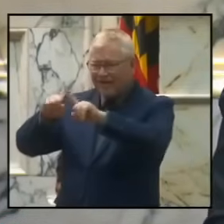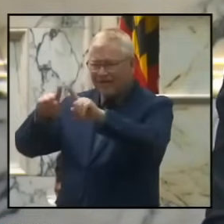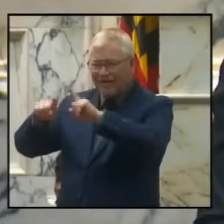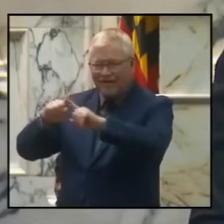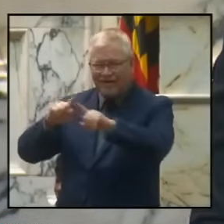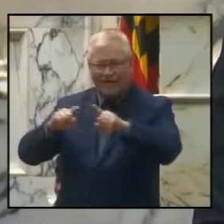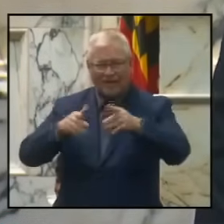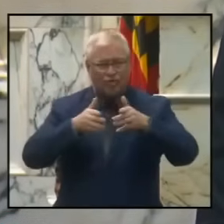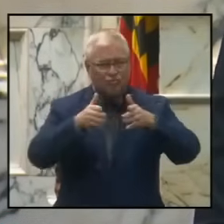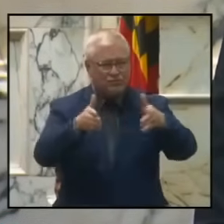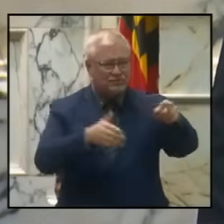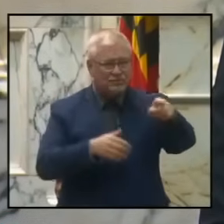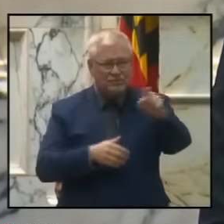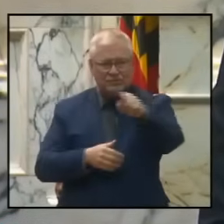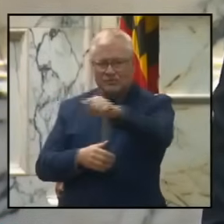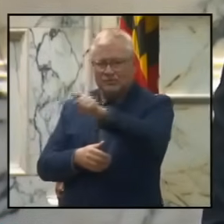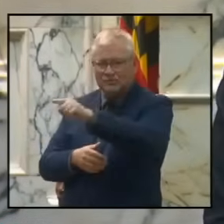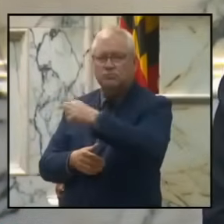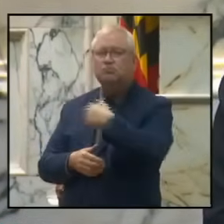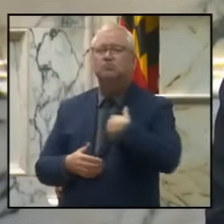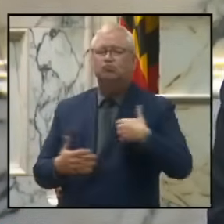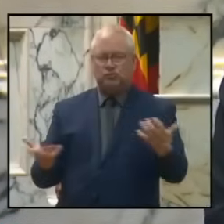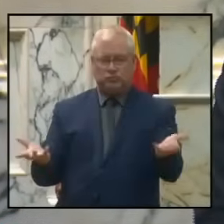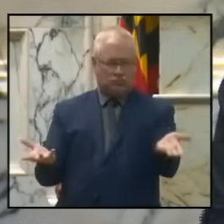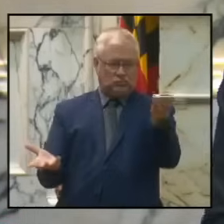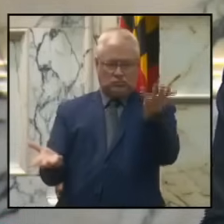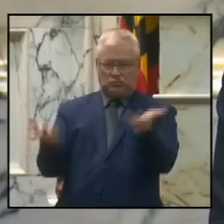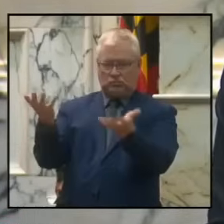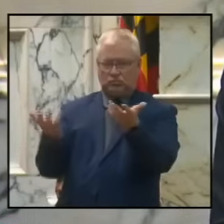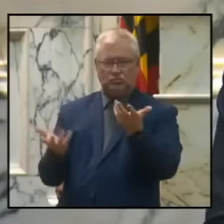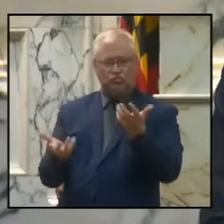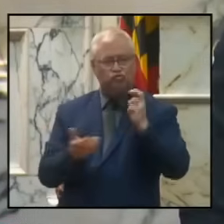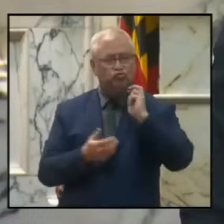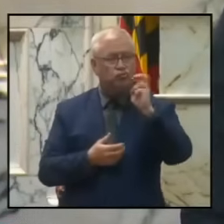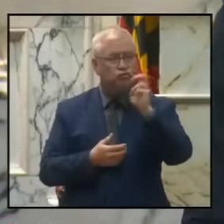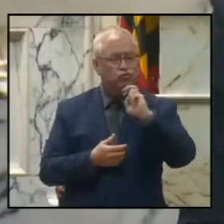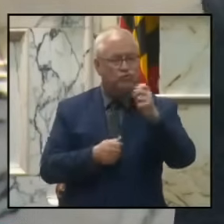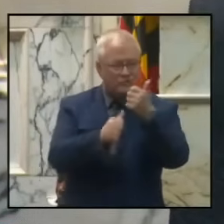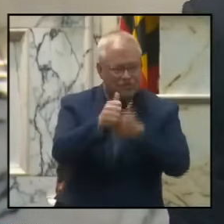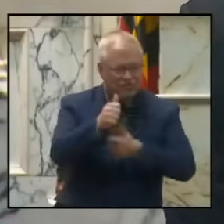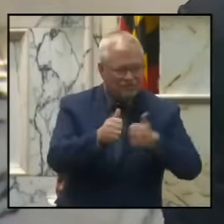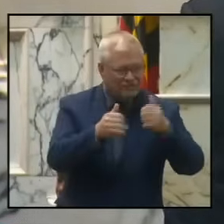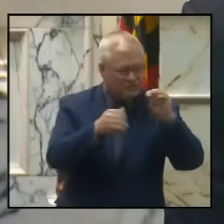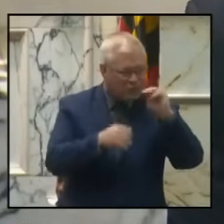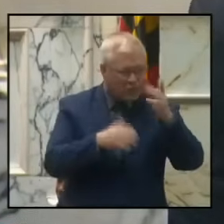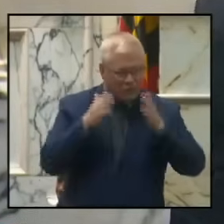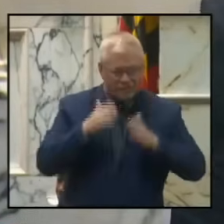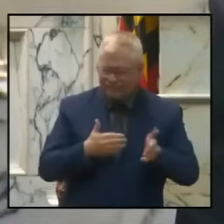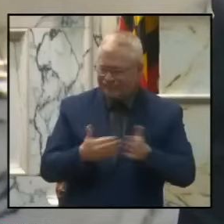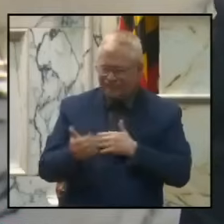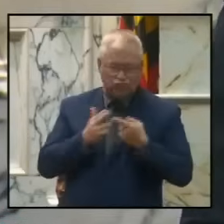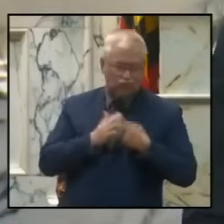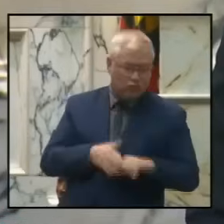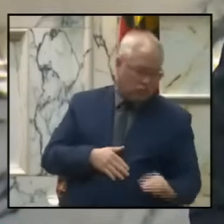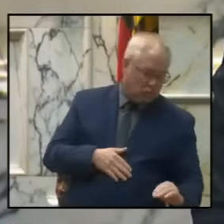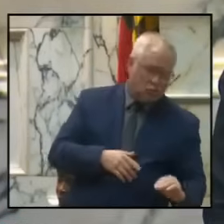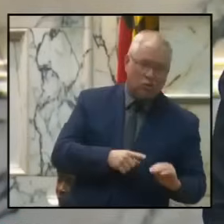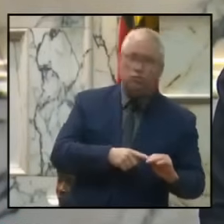the journeys of every single Marylander, no matter where they started or no matter where they hope their completion